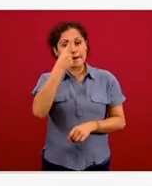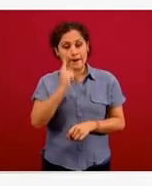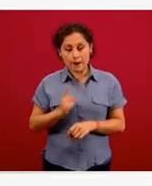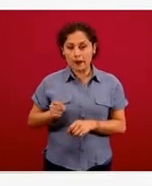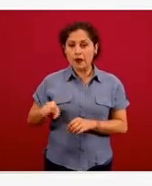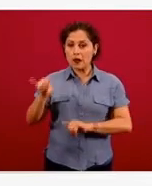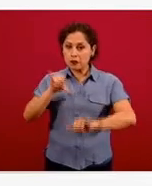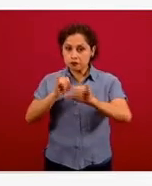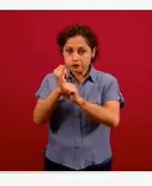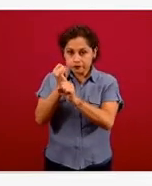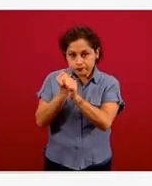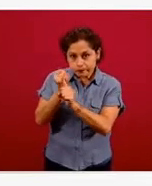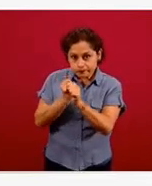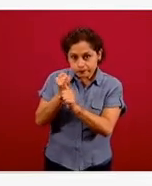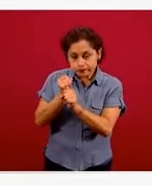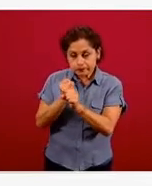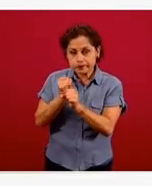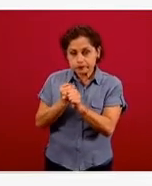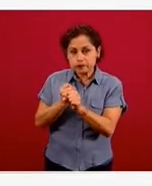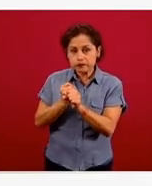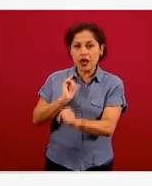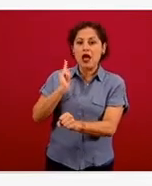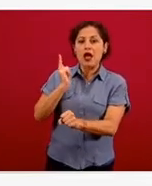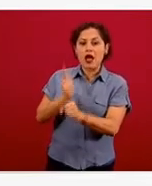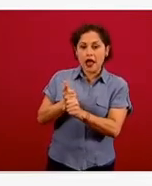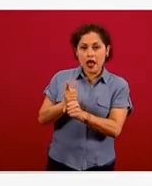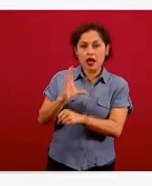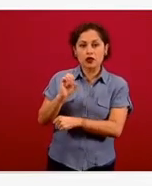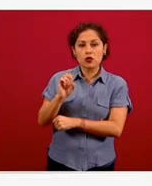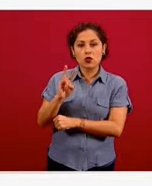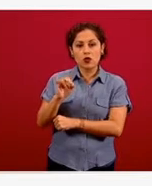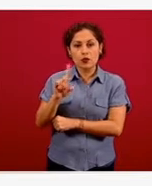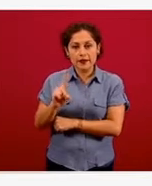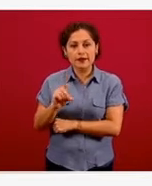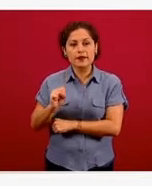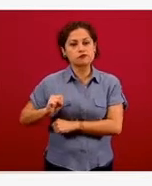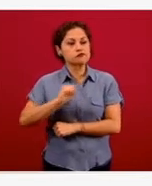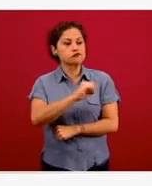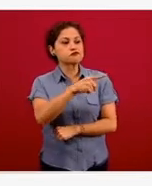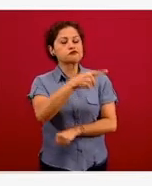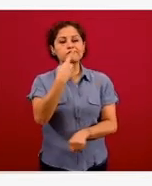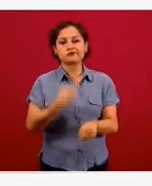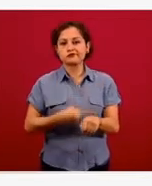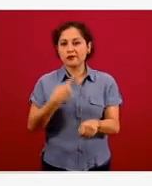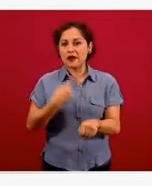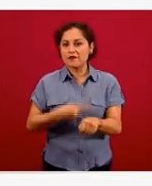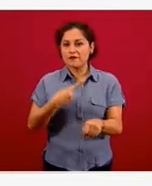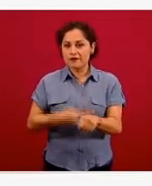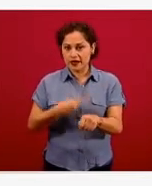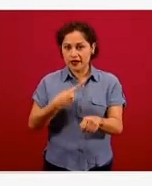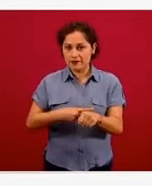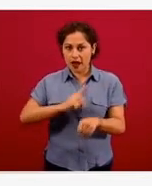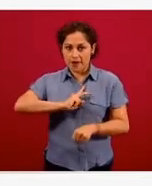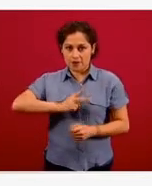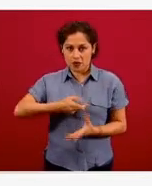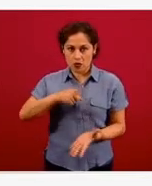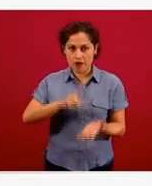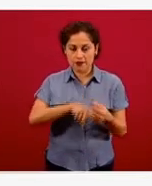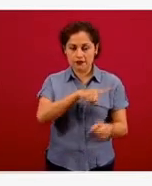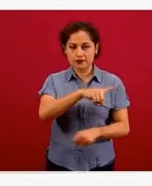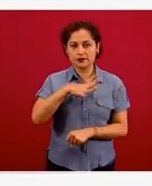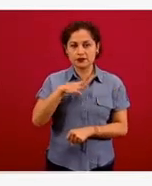Here we have the positive result rate, or the positivity rate, which is basically out of all those people who